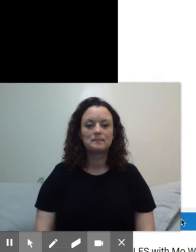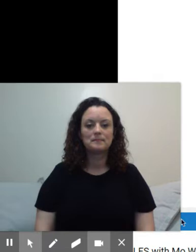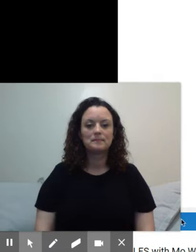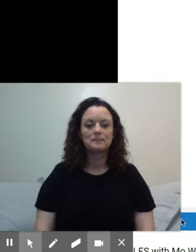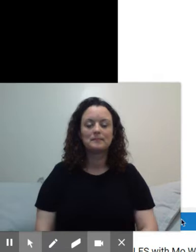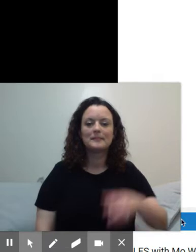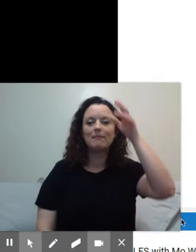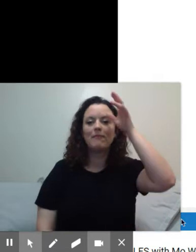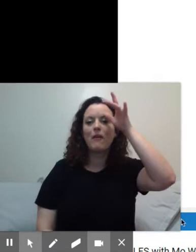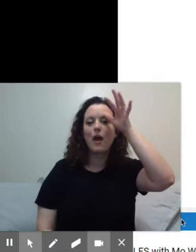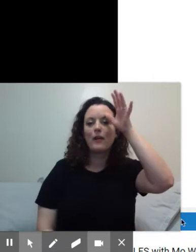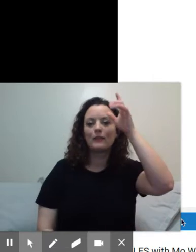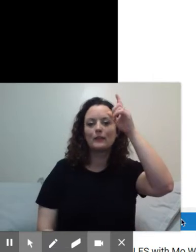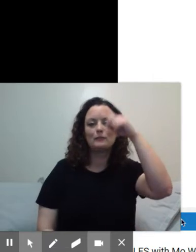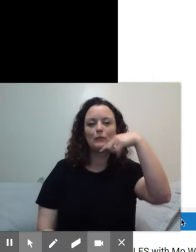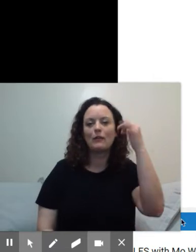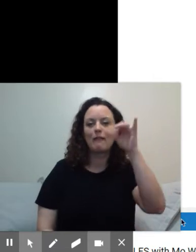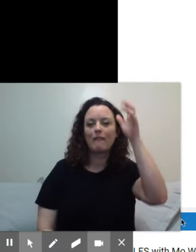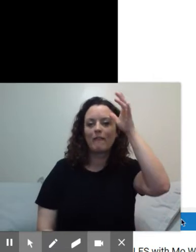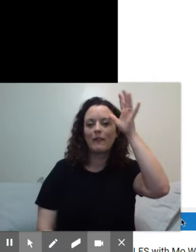It's my father's ears.